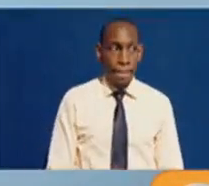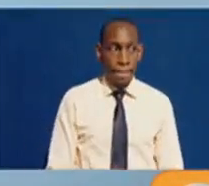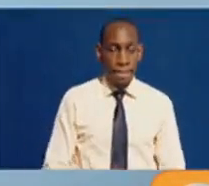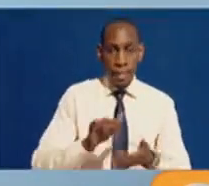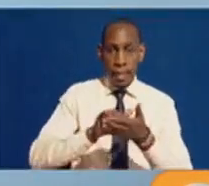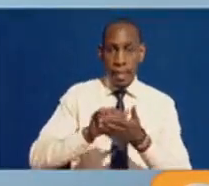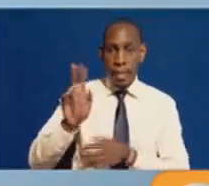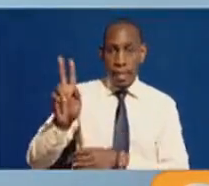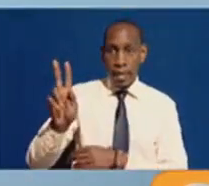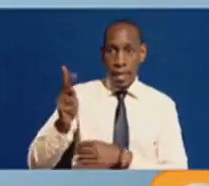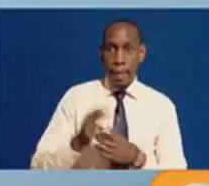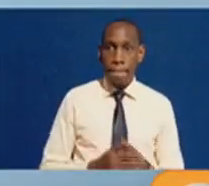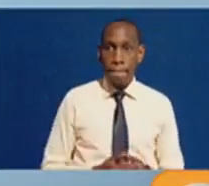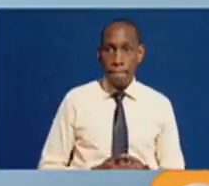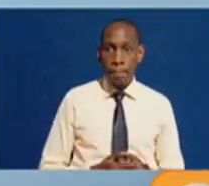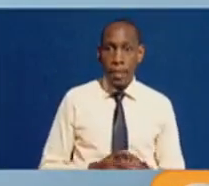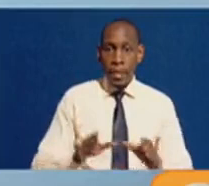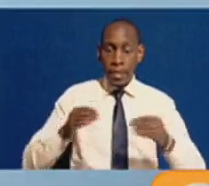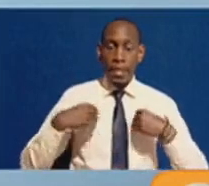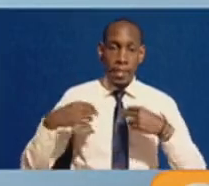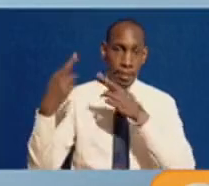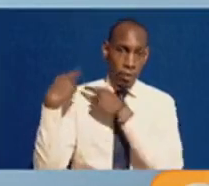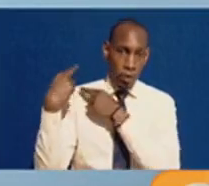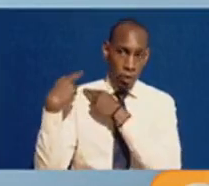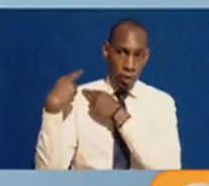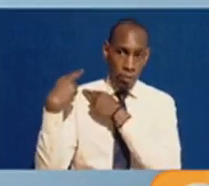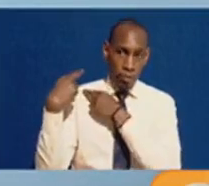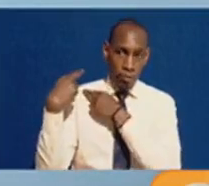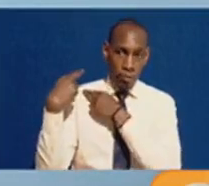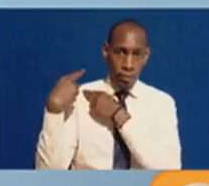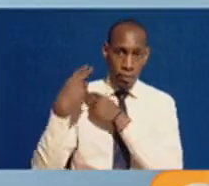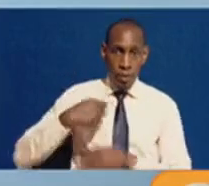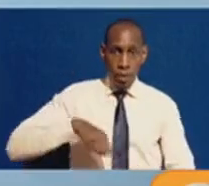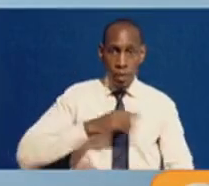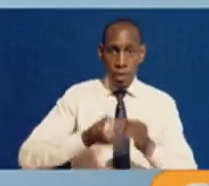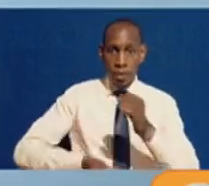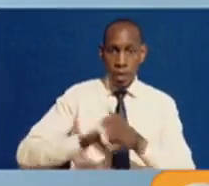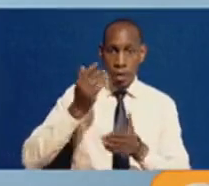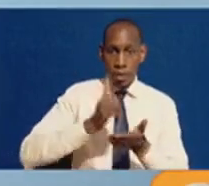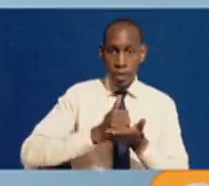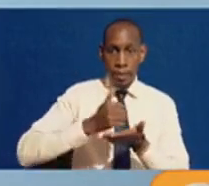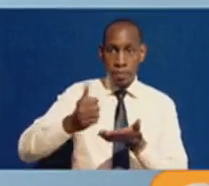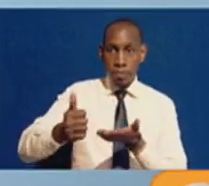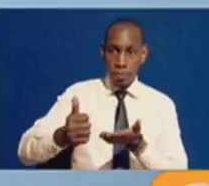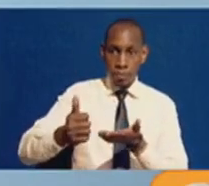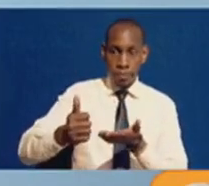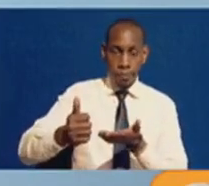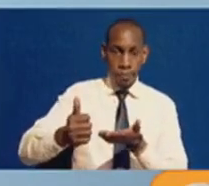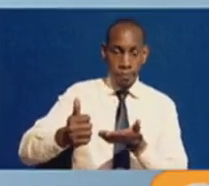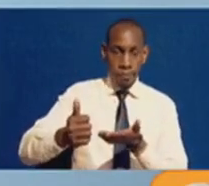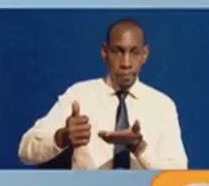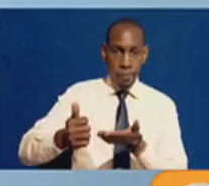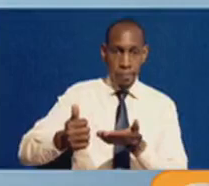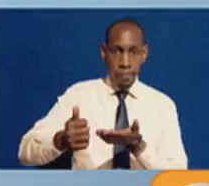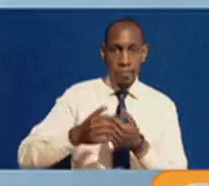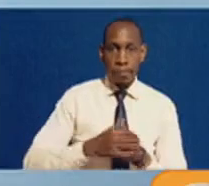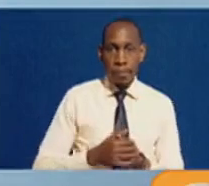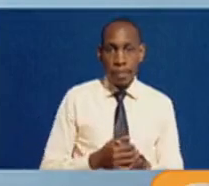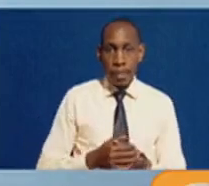will play its role. We are rolling out the deployment of